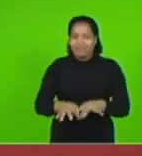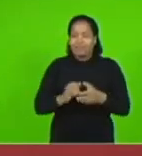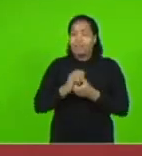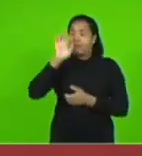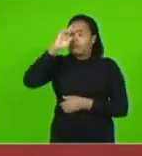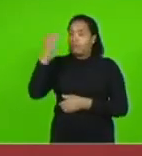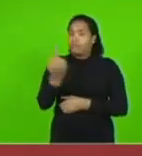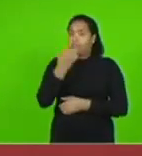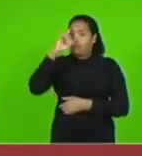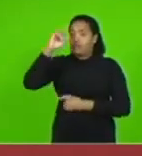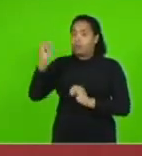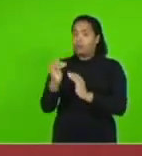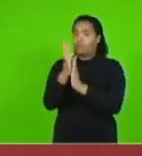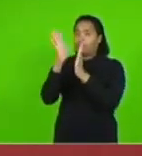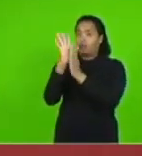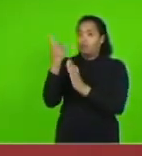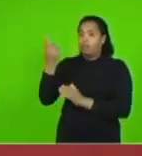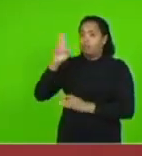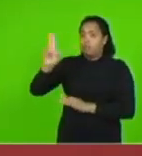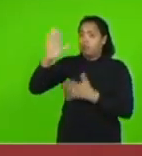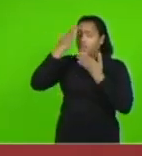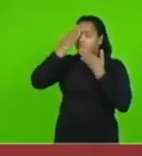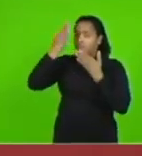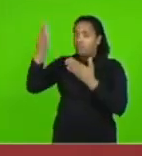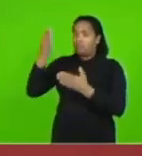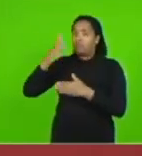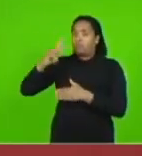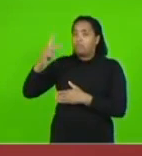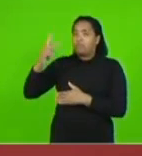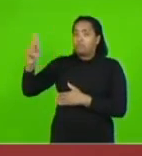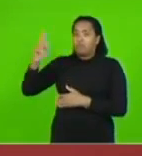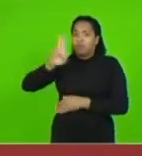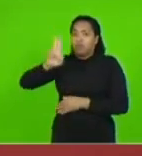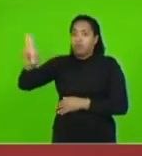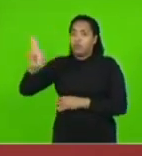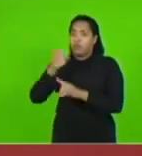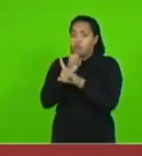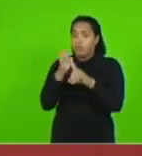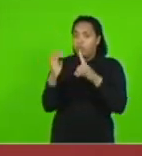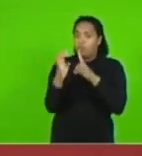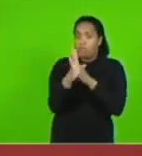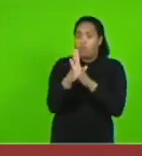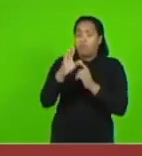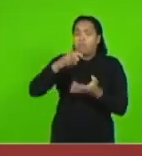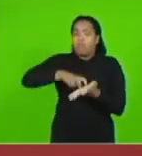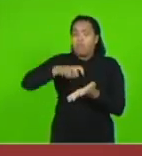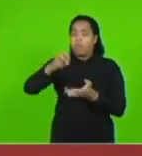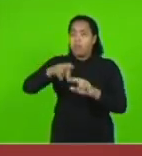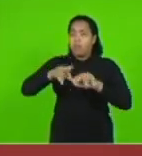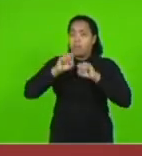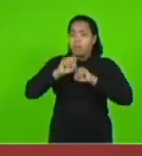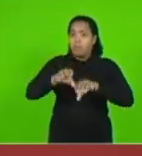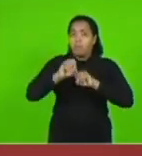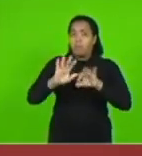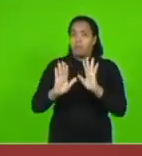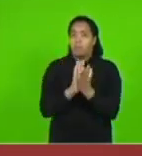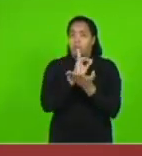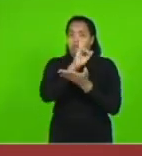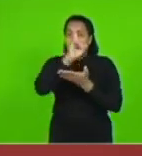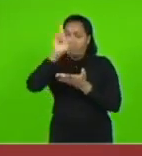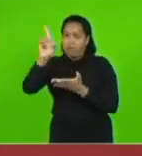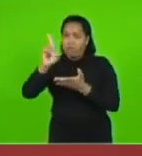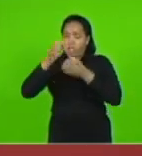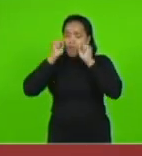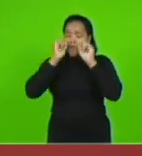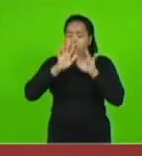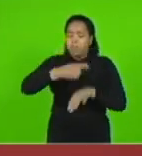hope for those who are hopeless. Let's pray now. Lord, we glorify your name for the Sunday school,